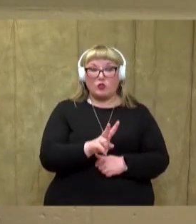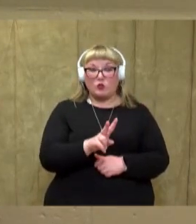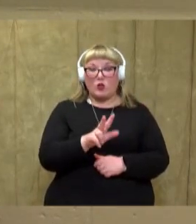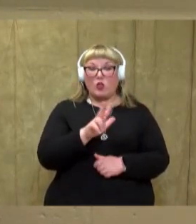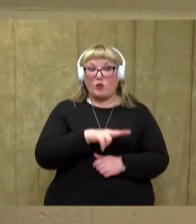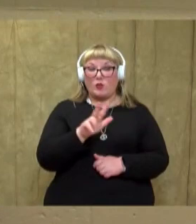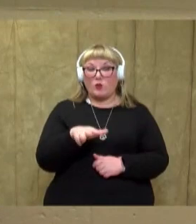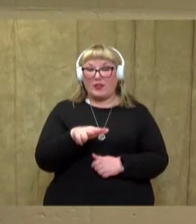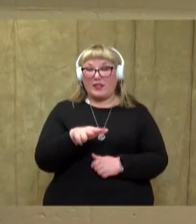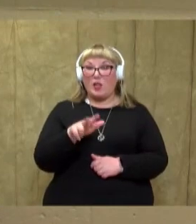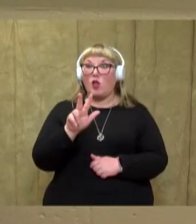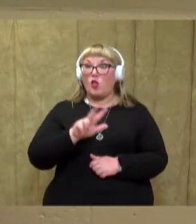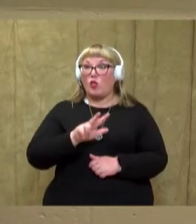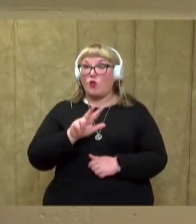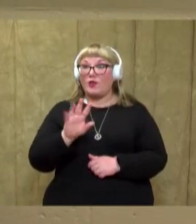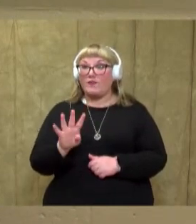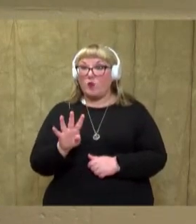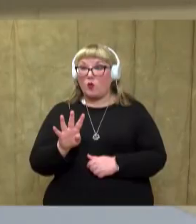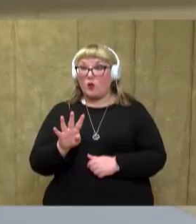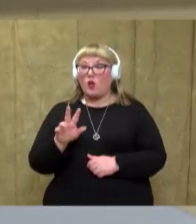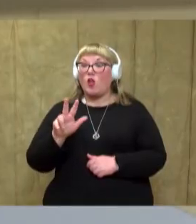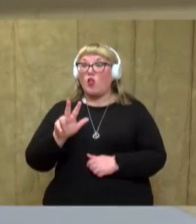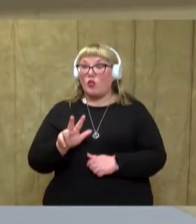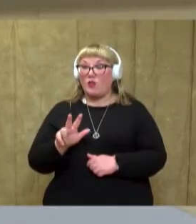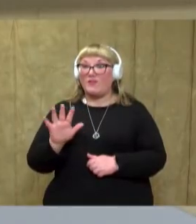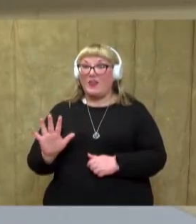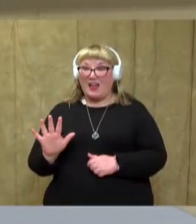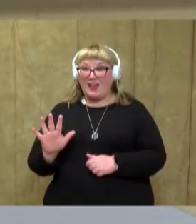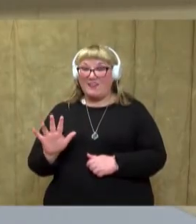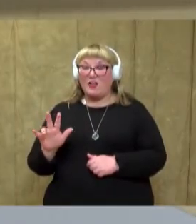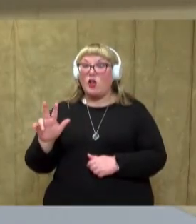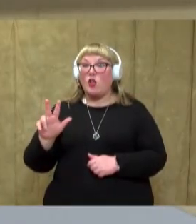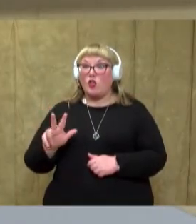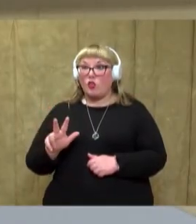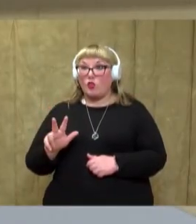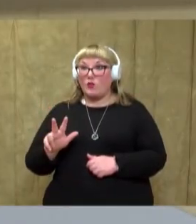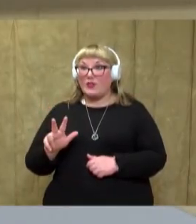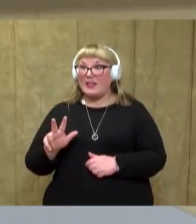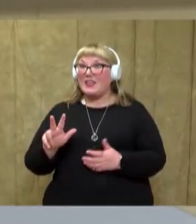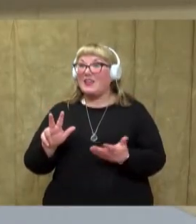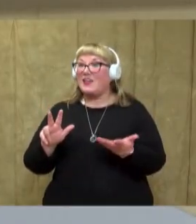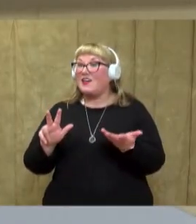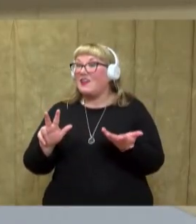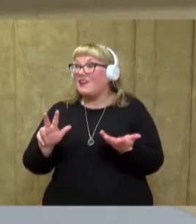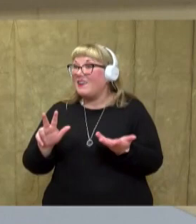32, 33, 34, 35,